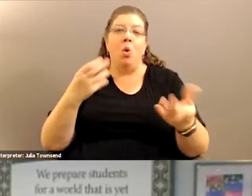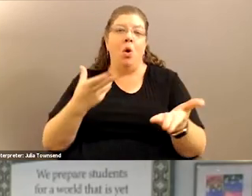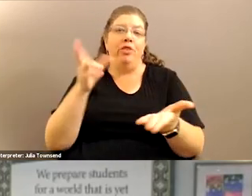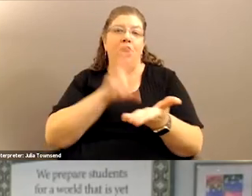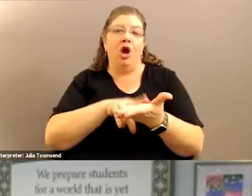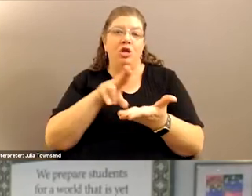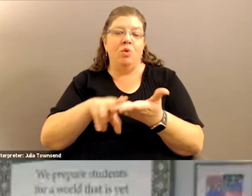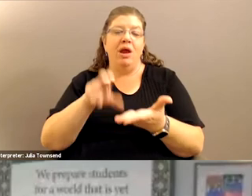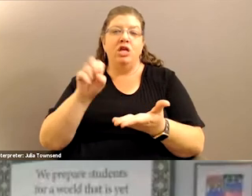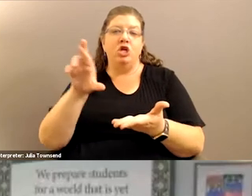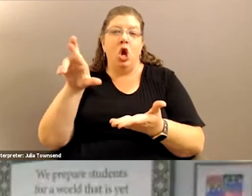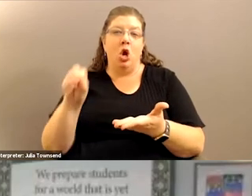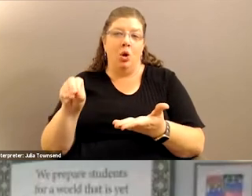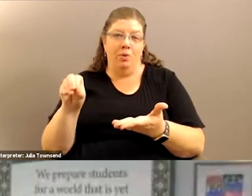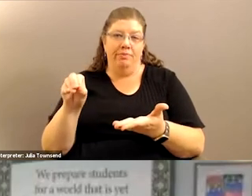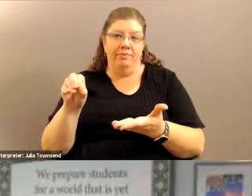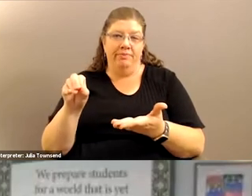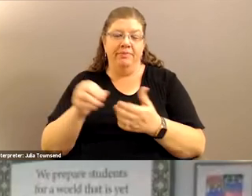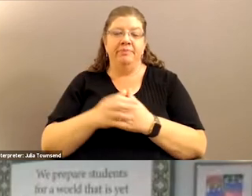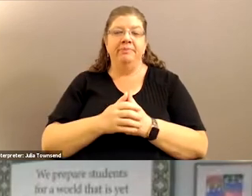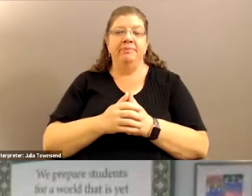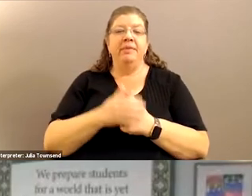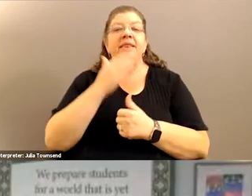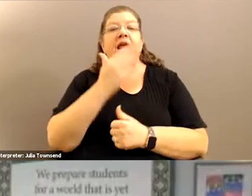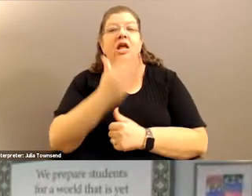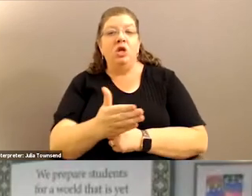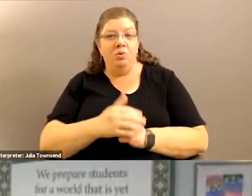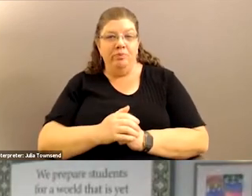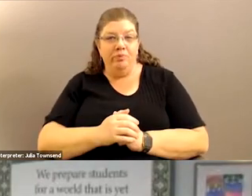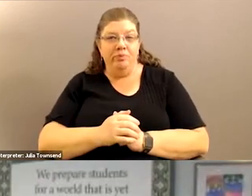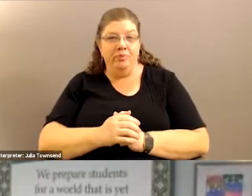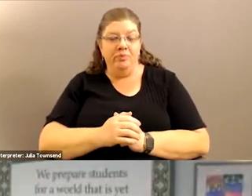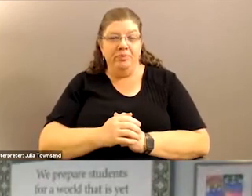srl thank you